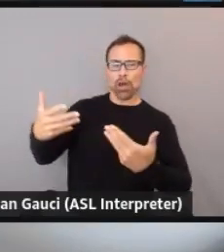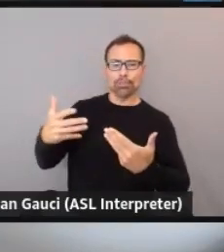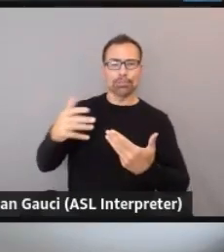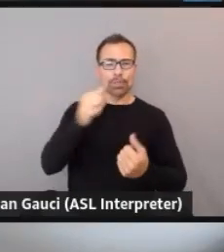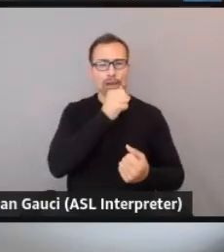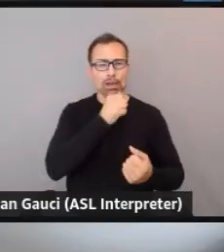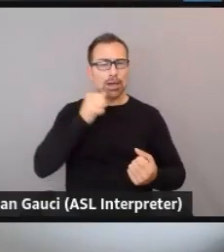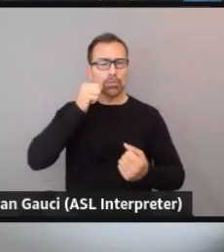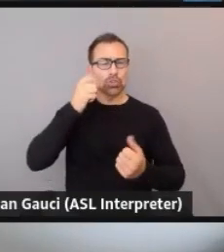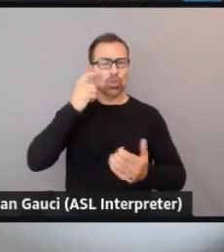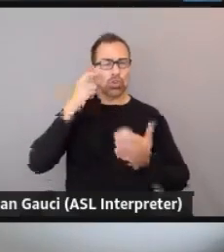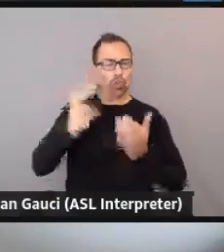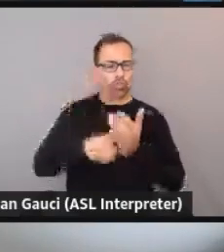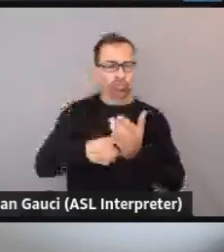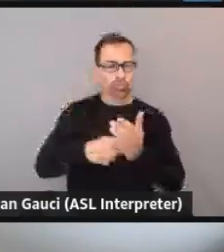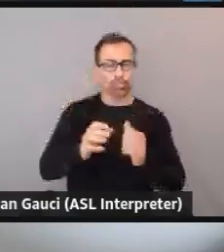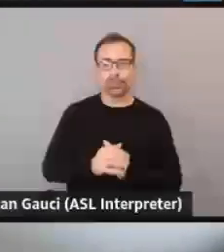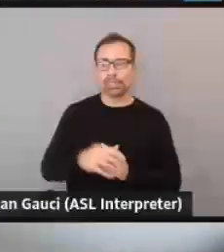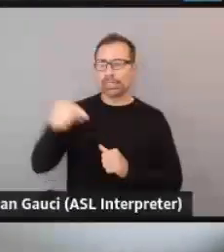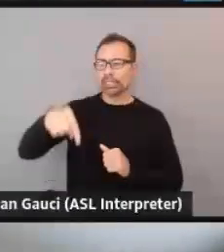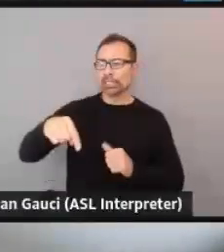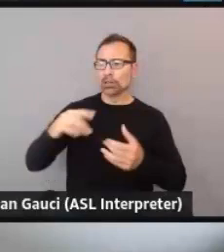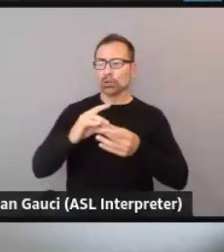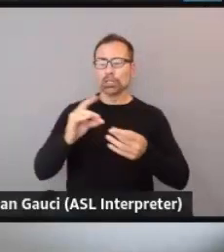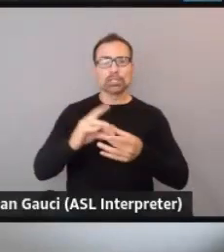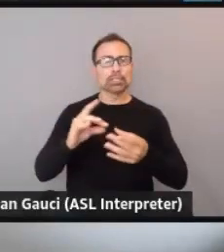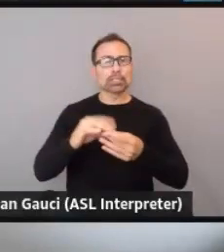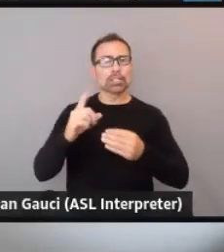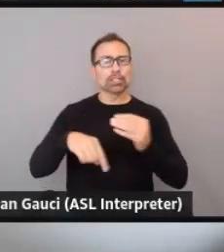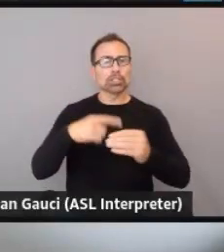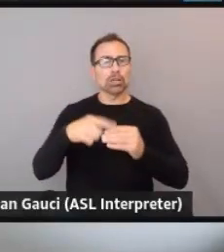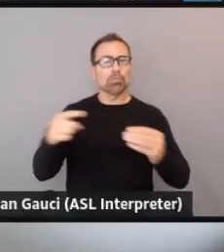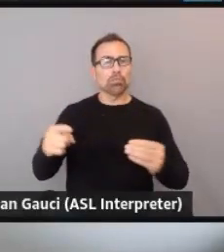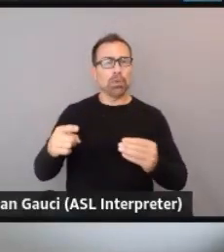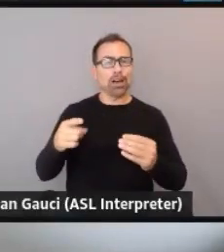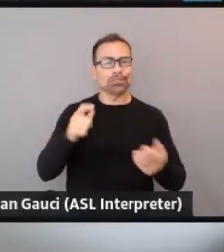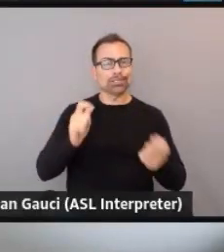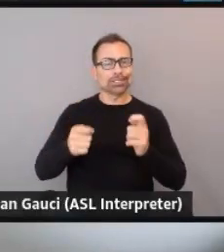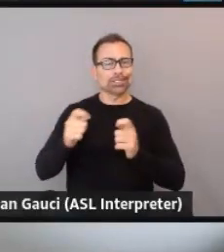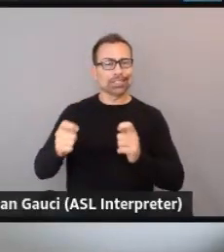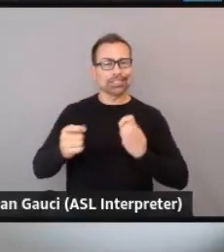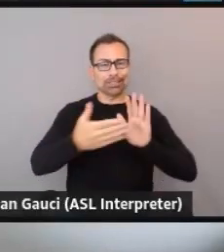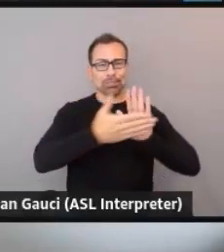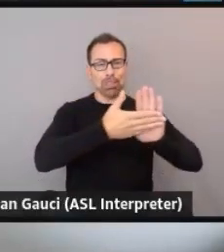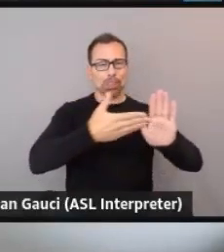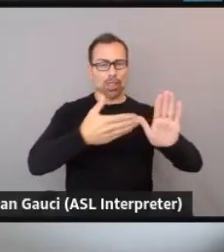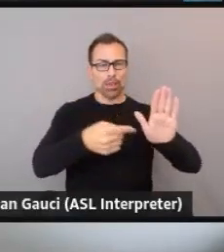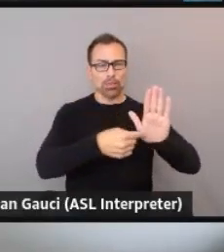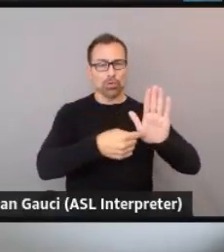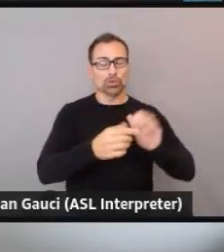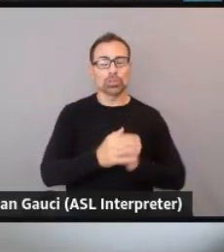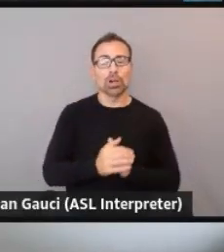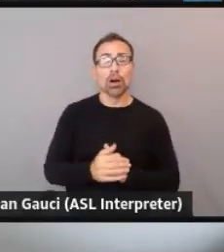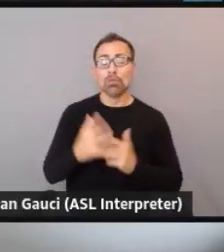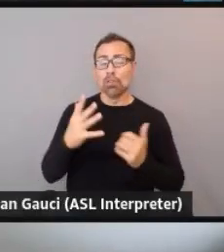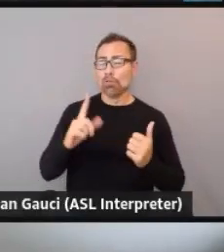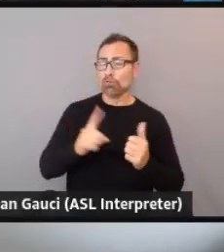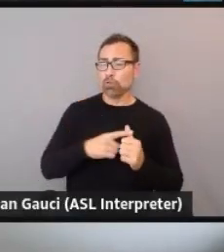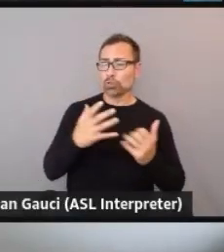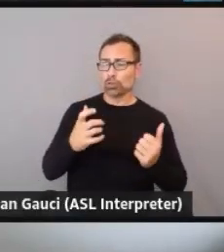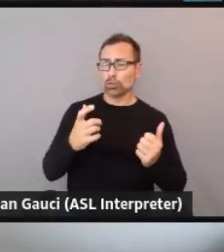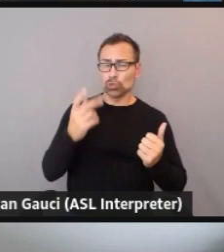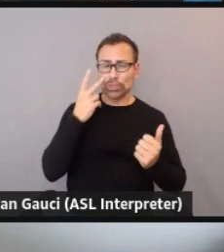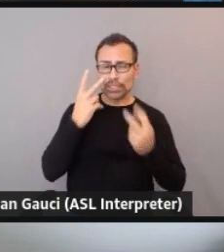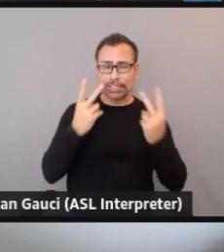about, custom labels. So if you go, I just want to quickly show like how straightforward it was to run and get custom